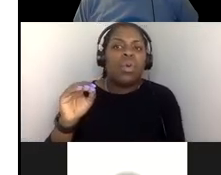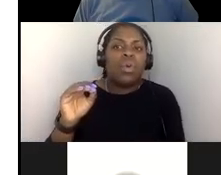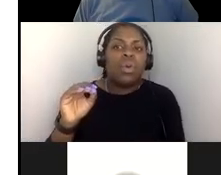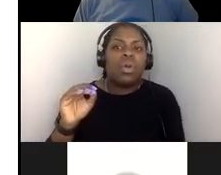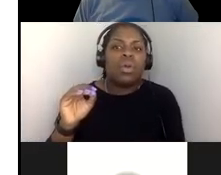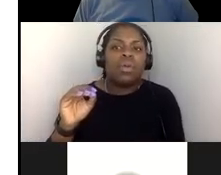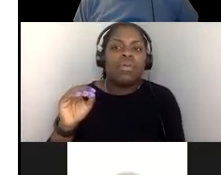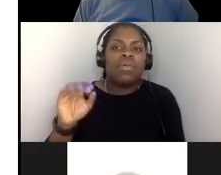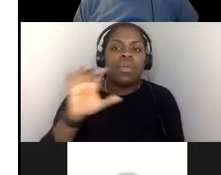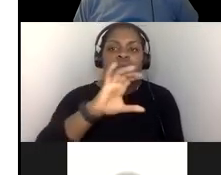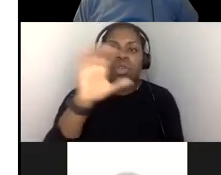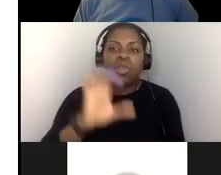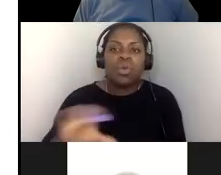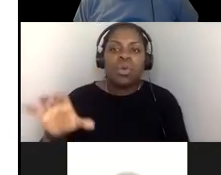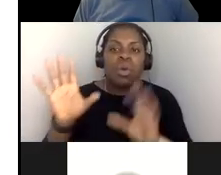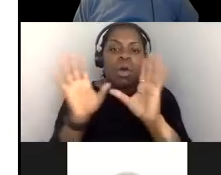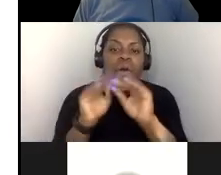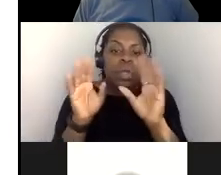Zoom conferences.